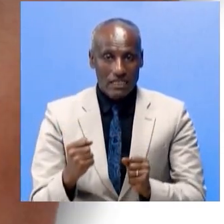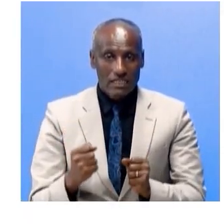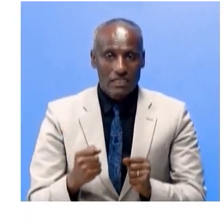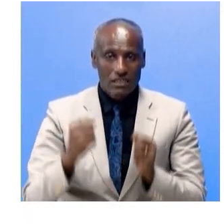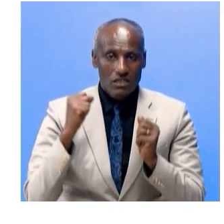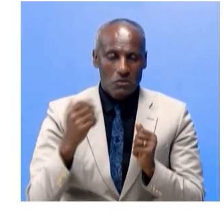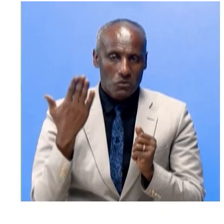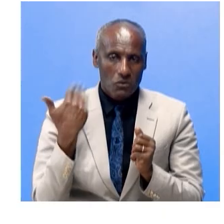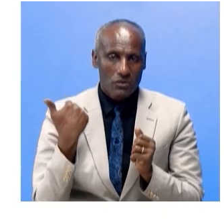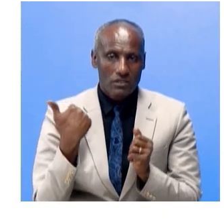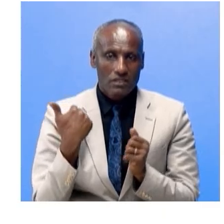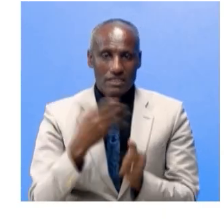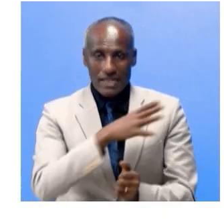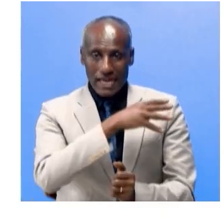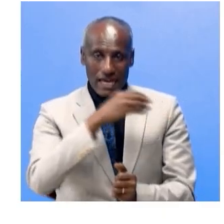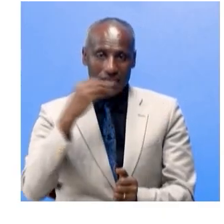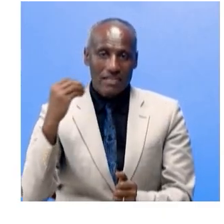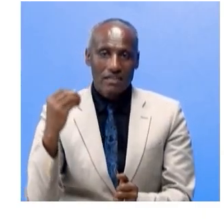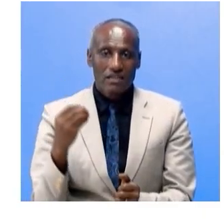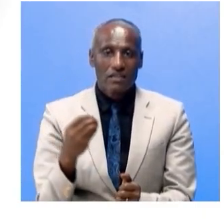could, and